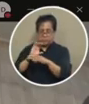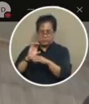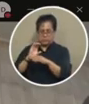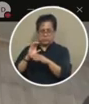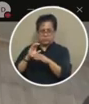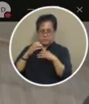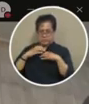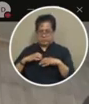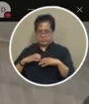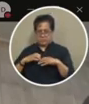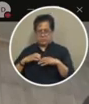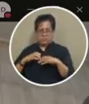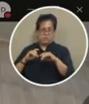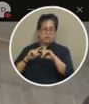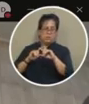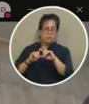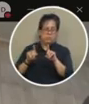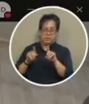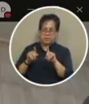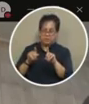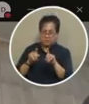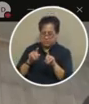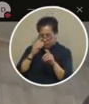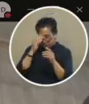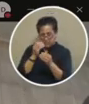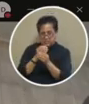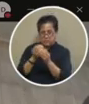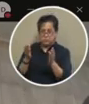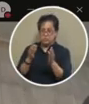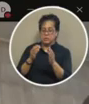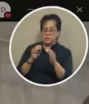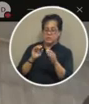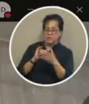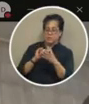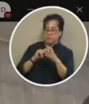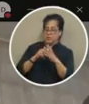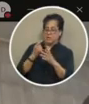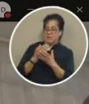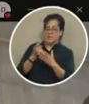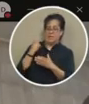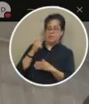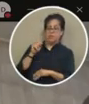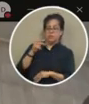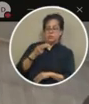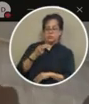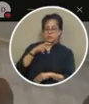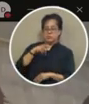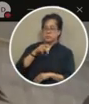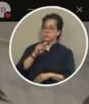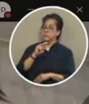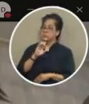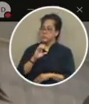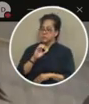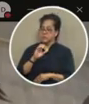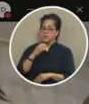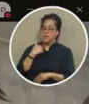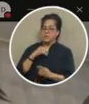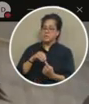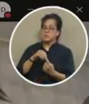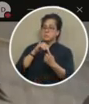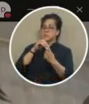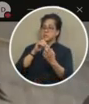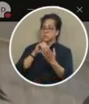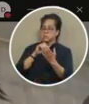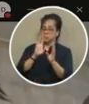customers. However, I would like to inform you that as of last Thursday, the Public Utility Commission had a special